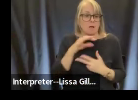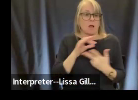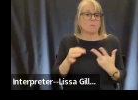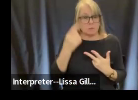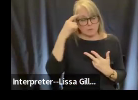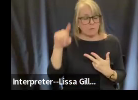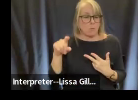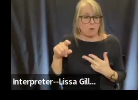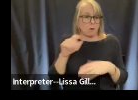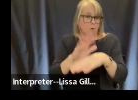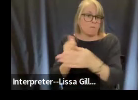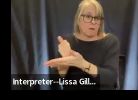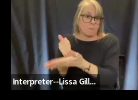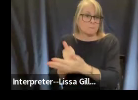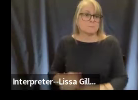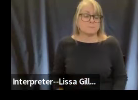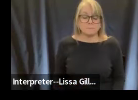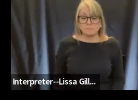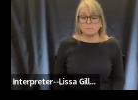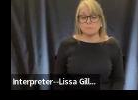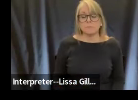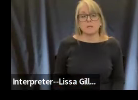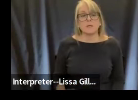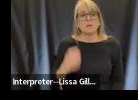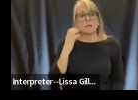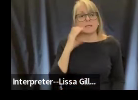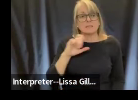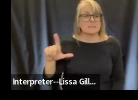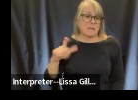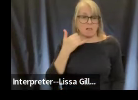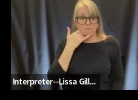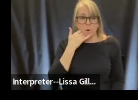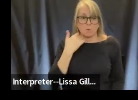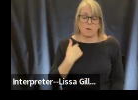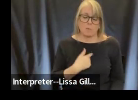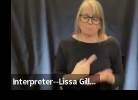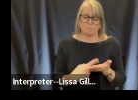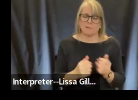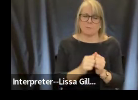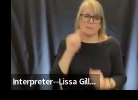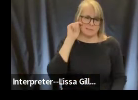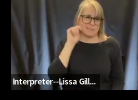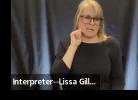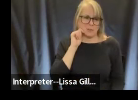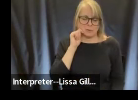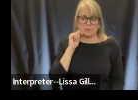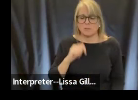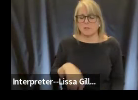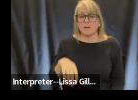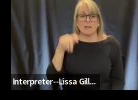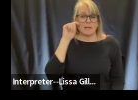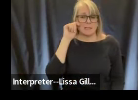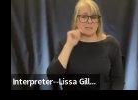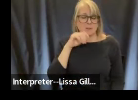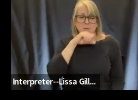phones, a lot of times we actually have this conversation with teenagers. They, for some reason, like to charge their cell phones